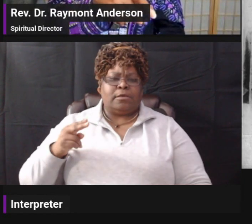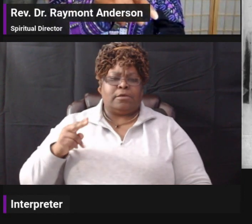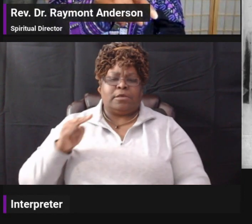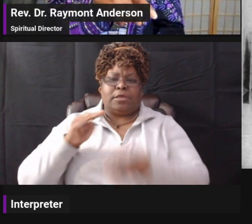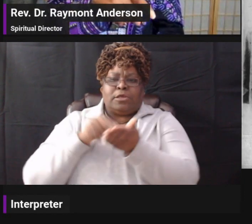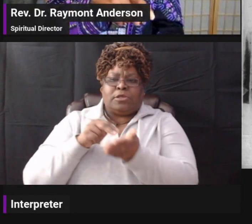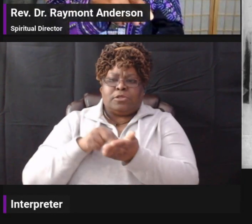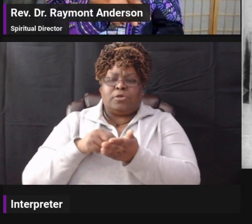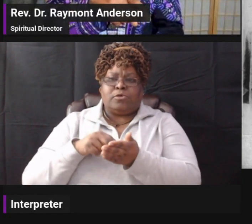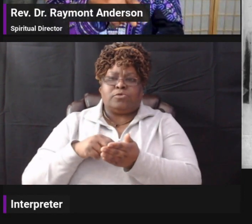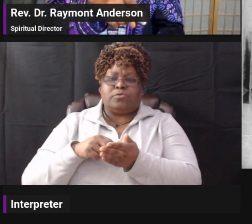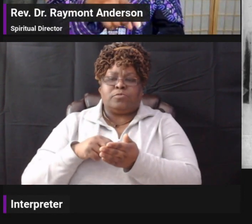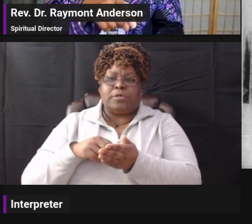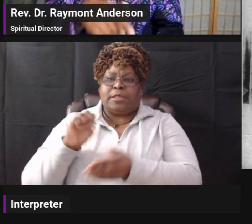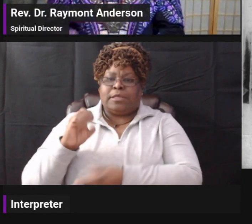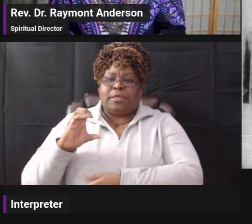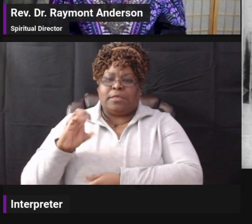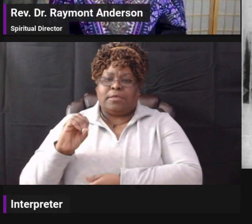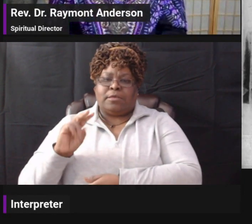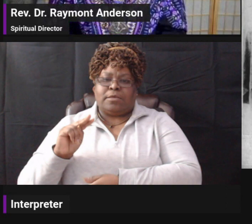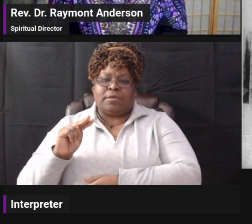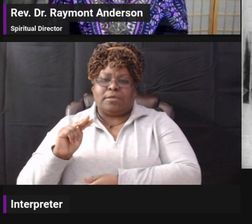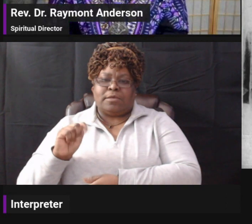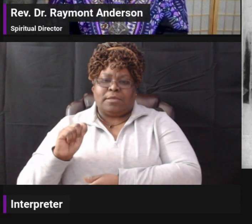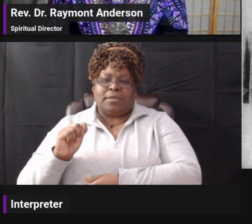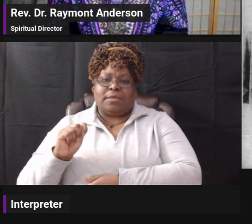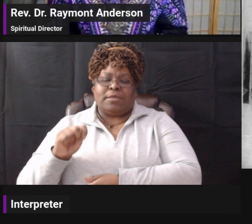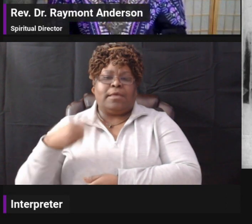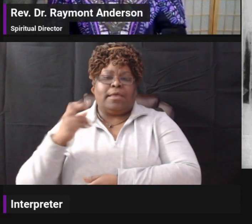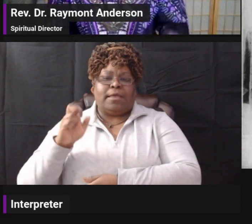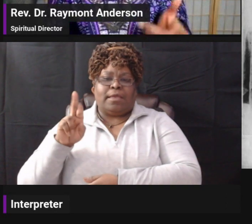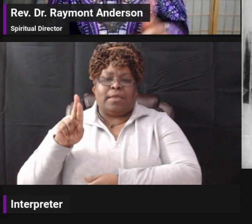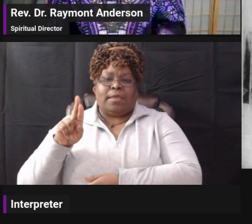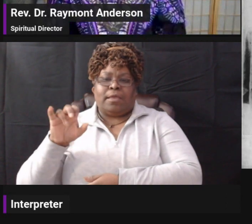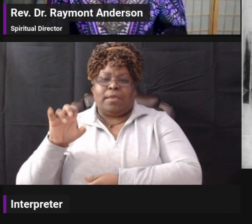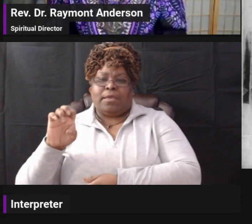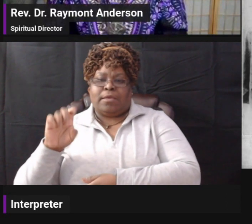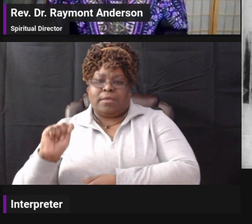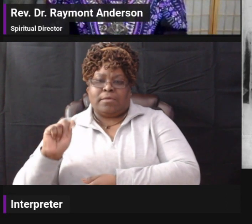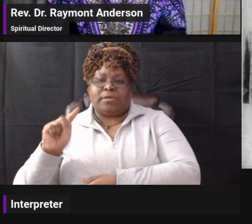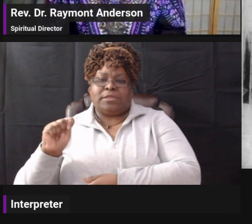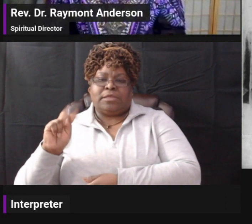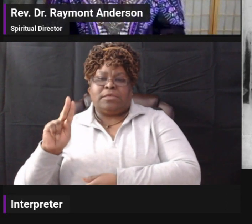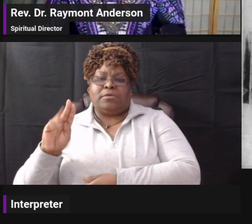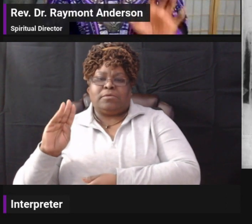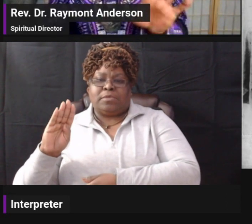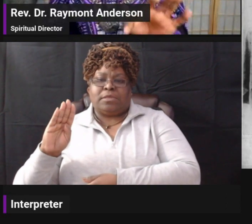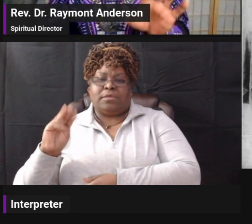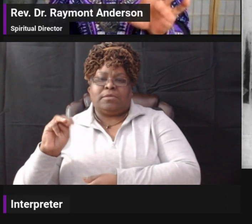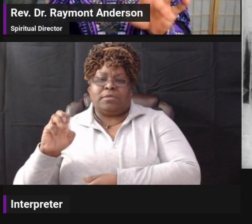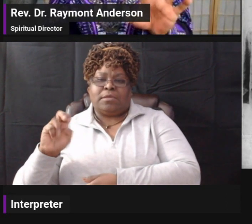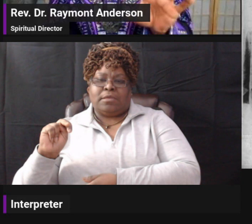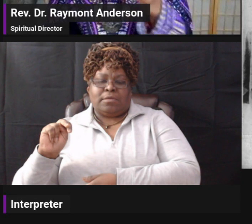corner, where it says she was a nurse, a spy, and a scout. Harriet Tubman, in case you're not able to read that.